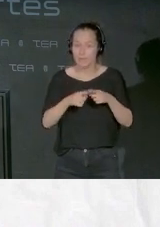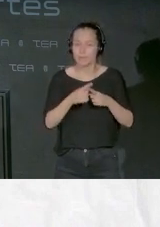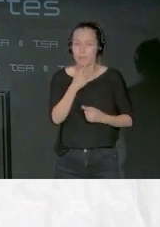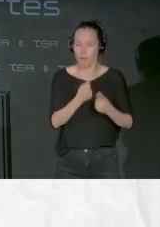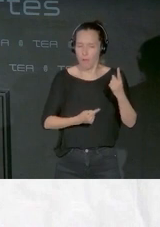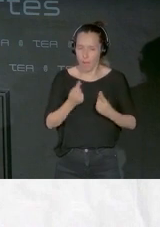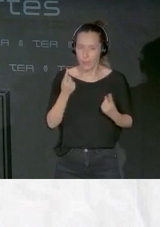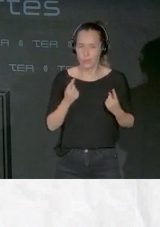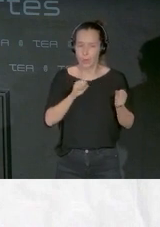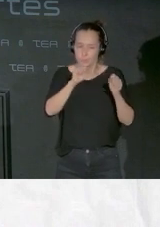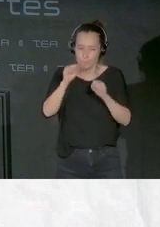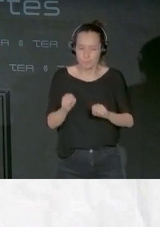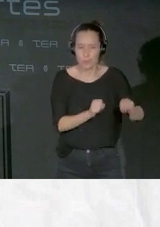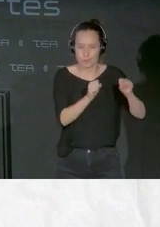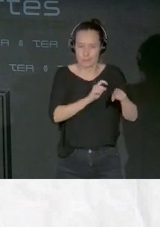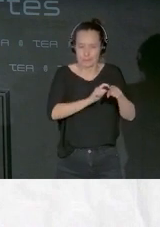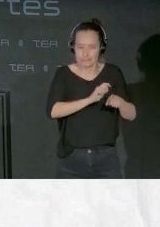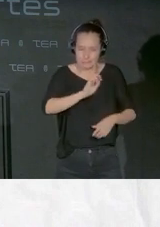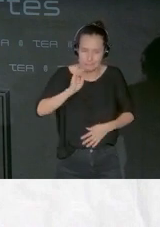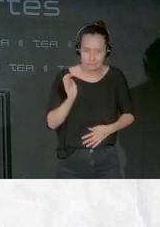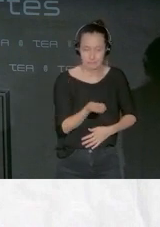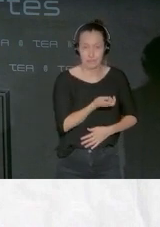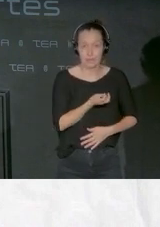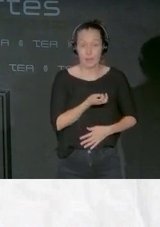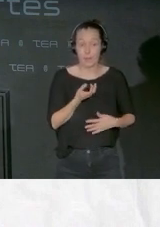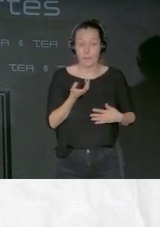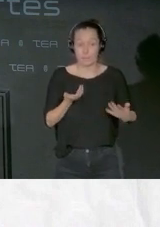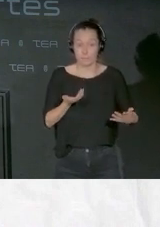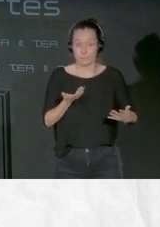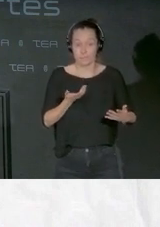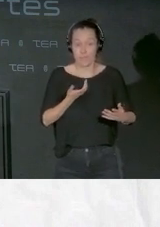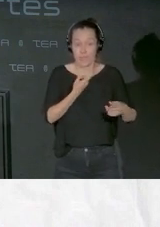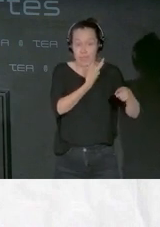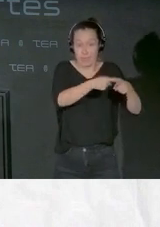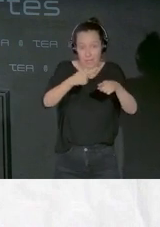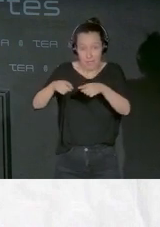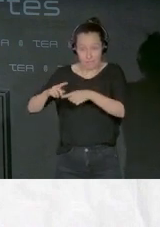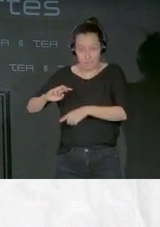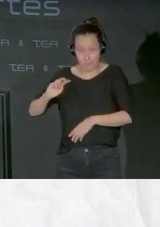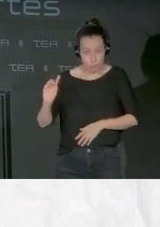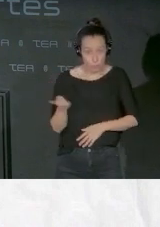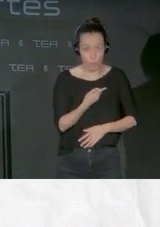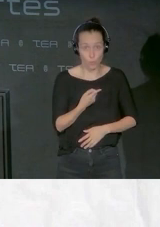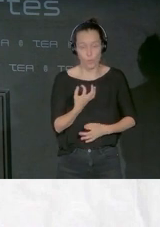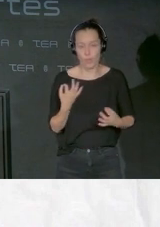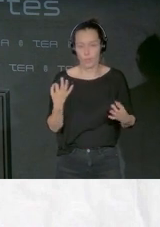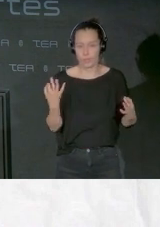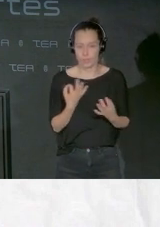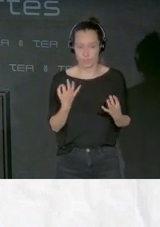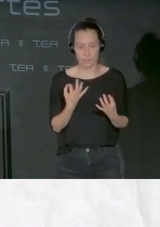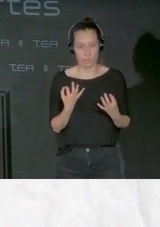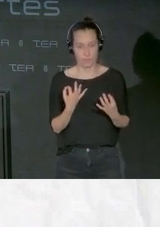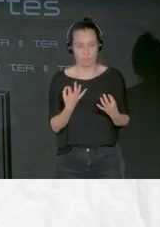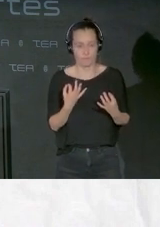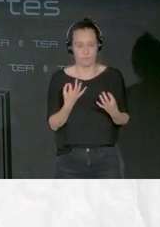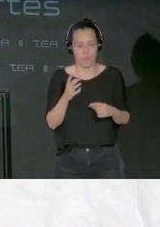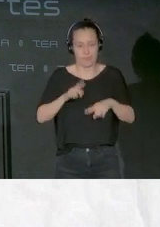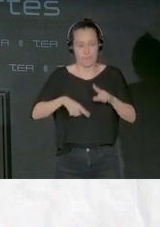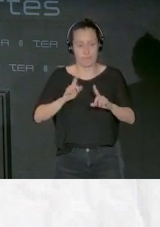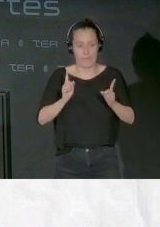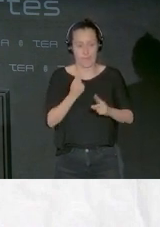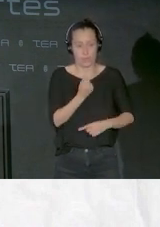be pursued accordingly. So this can be quite complex for video game developers. And this is